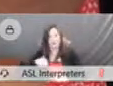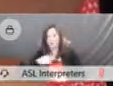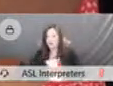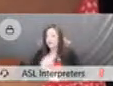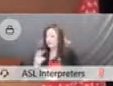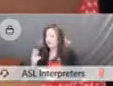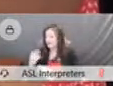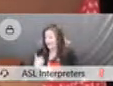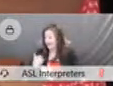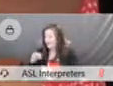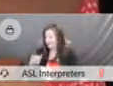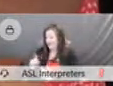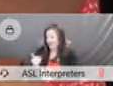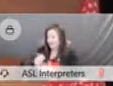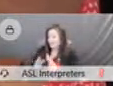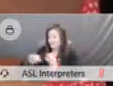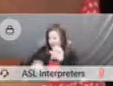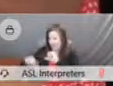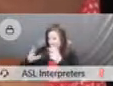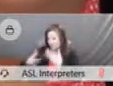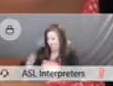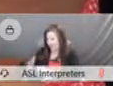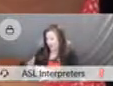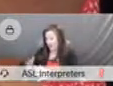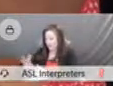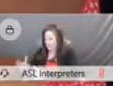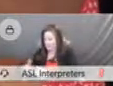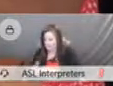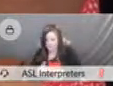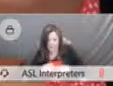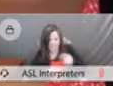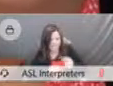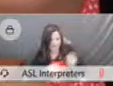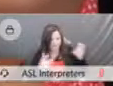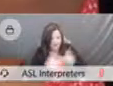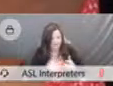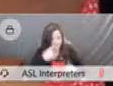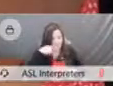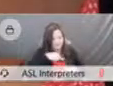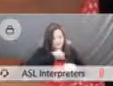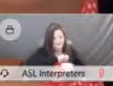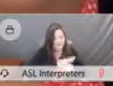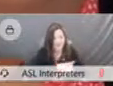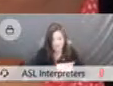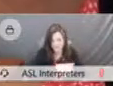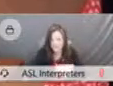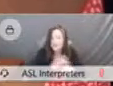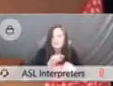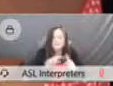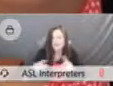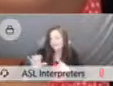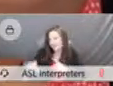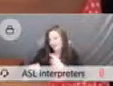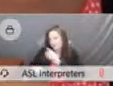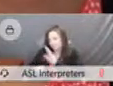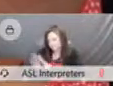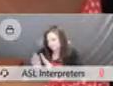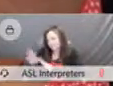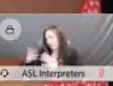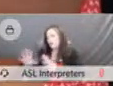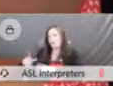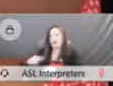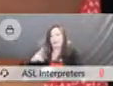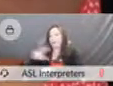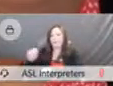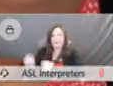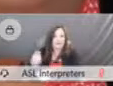them for this particular virus, but the backbone, the groundwork had already been done for a very long time. Secondarily, they